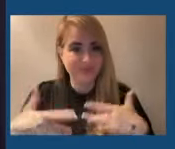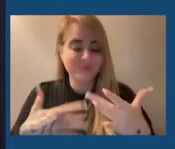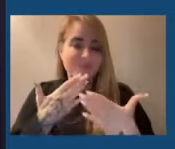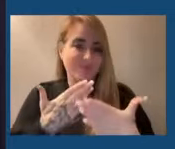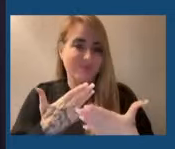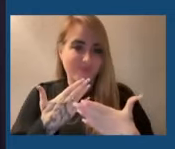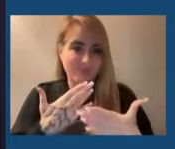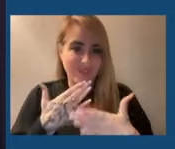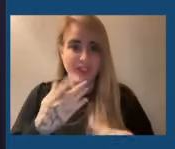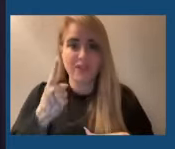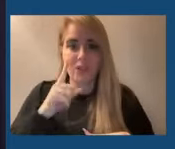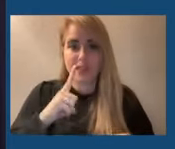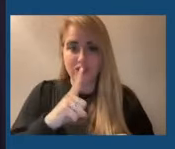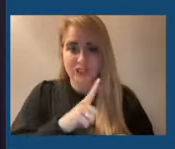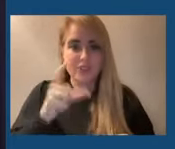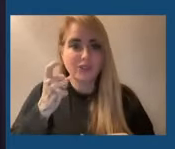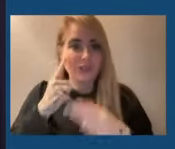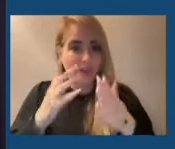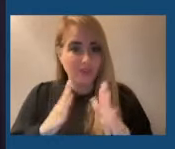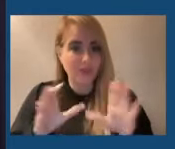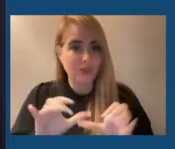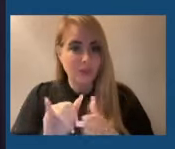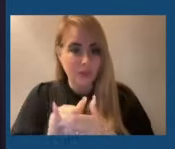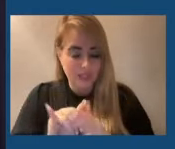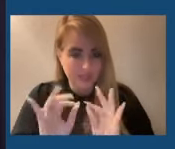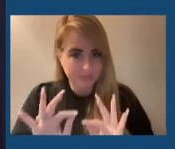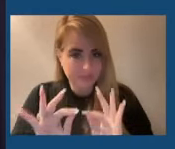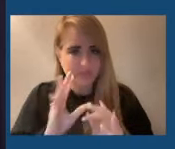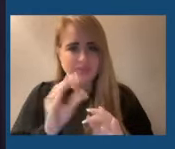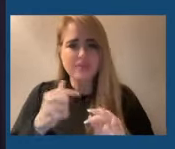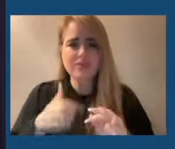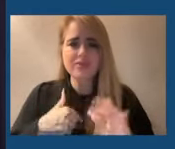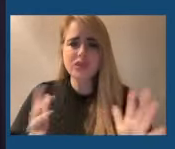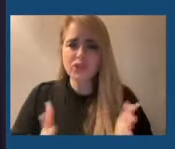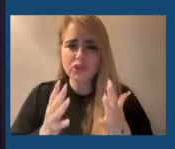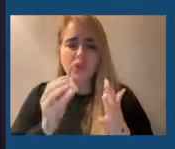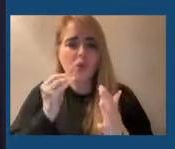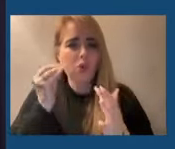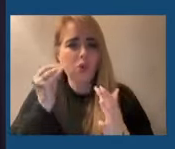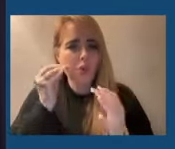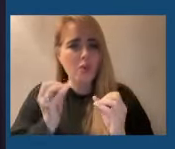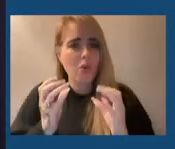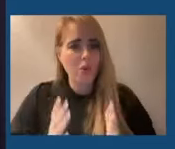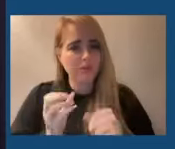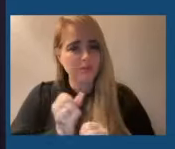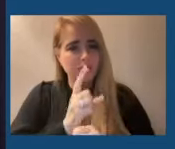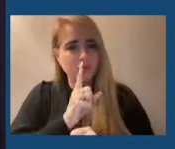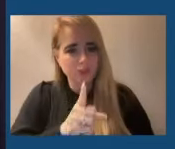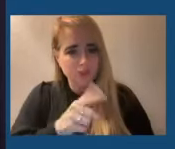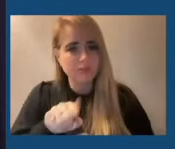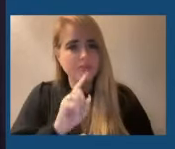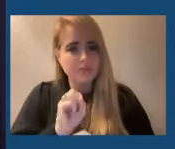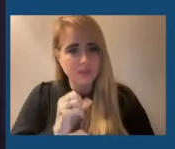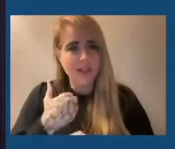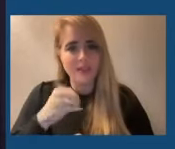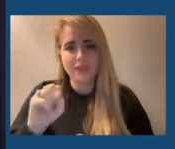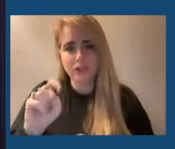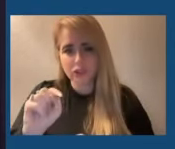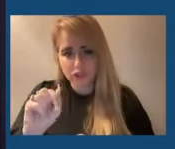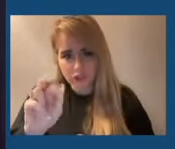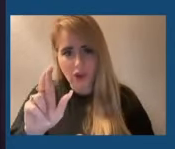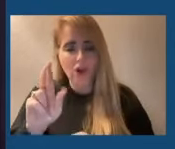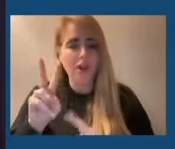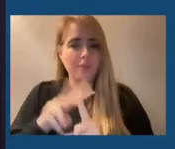you to the legislature and governor for doing that. And I encourage homeowners to make sure that they are applied. They have STAR. They applied for STAR.